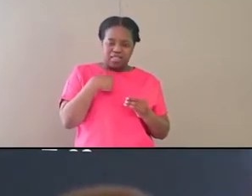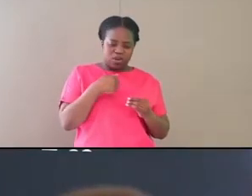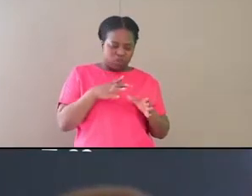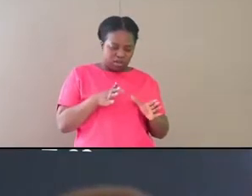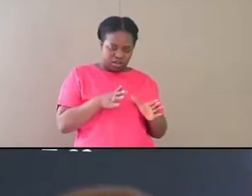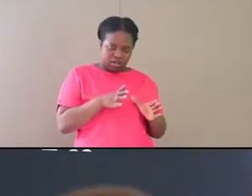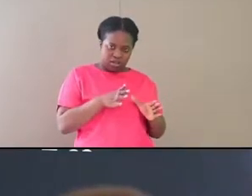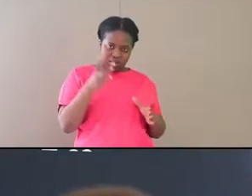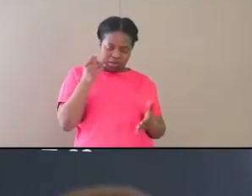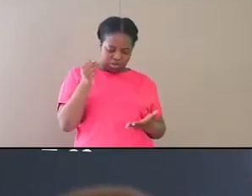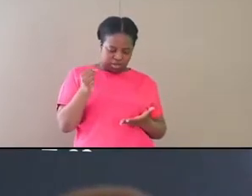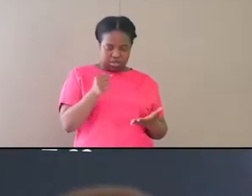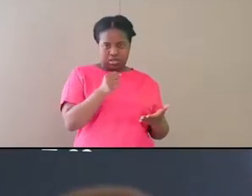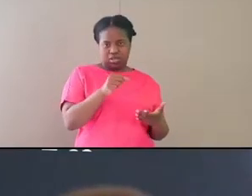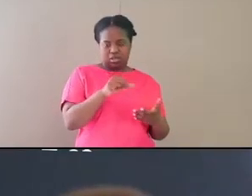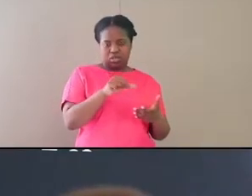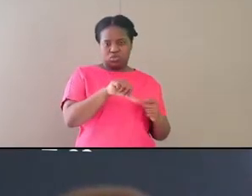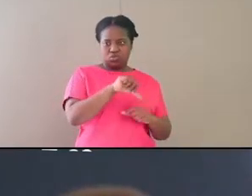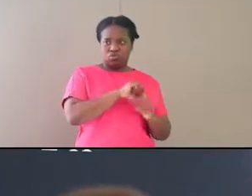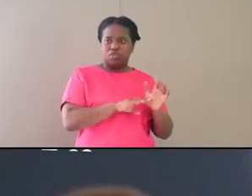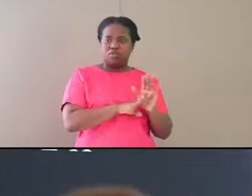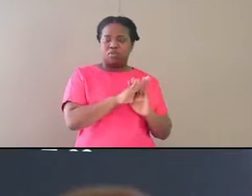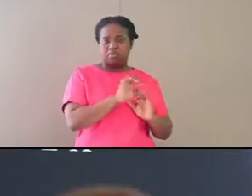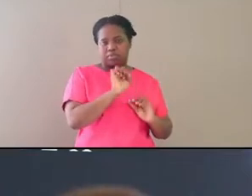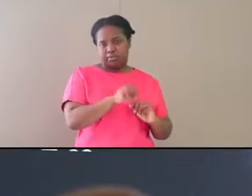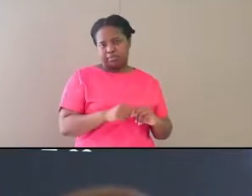actually be eradicating child poverty.